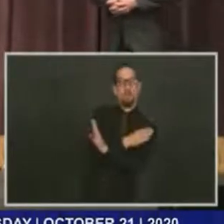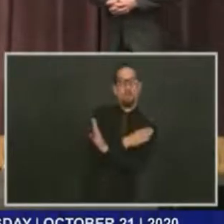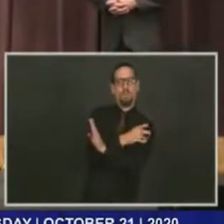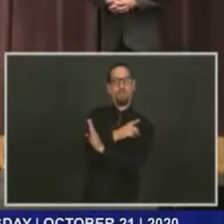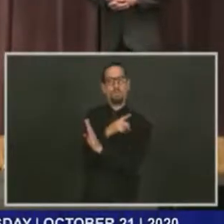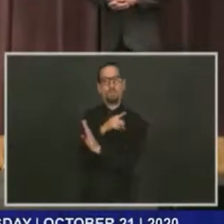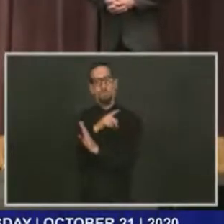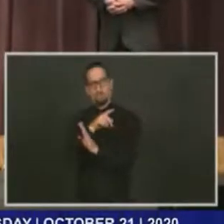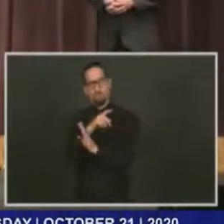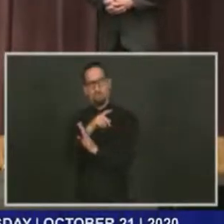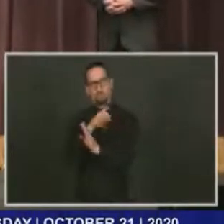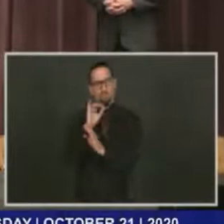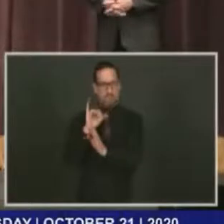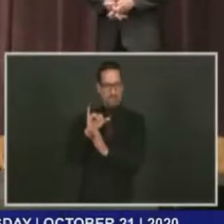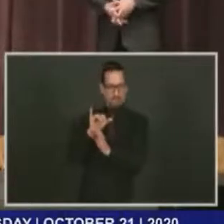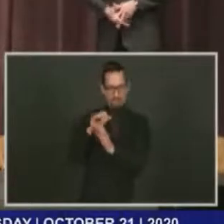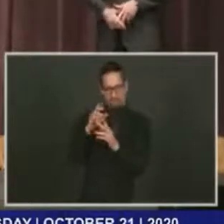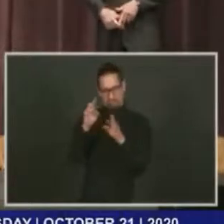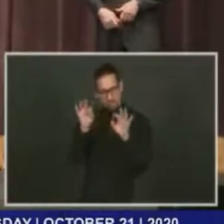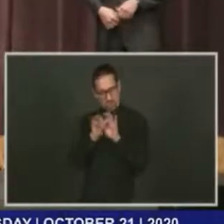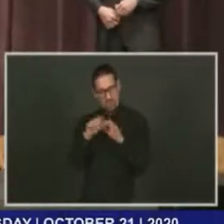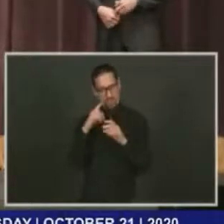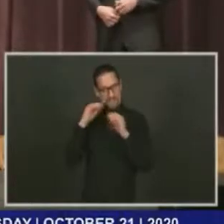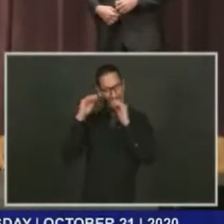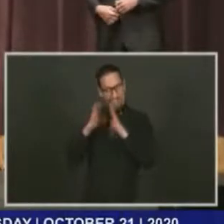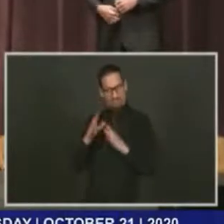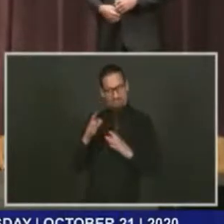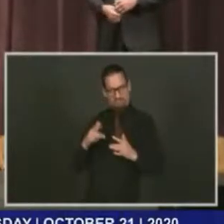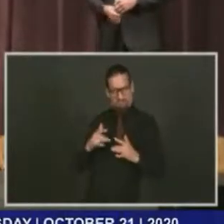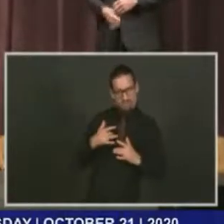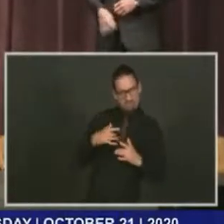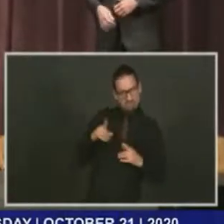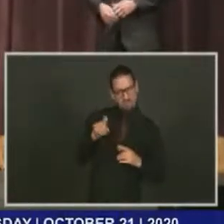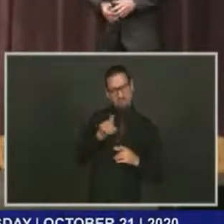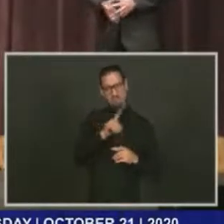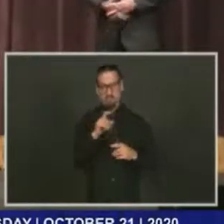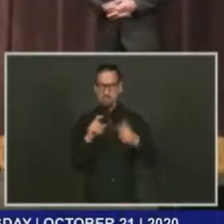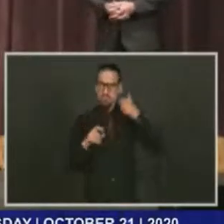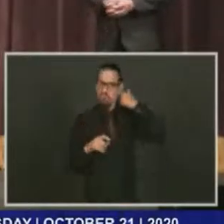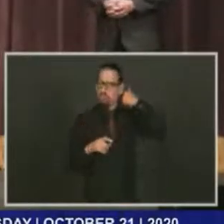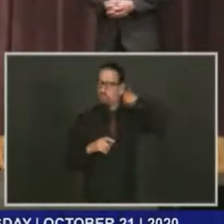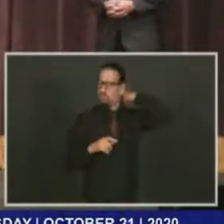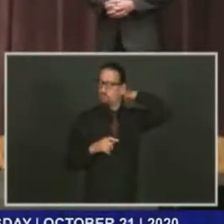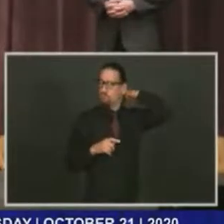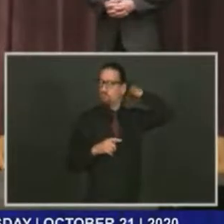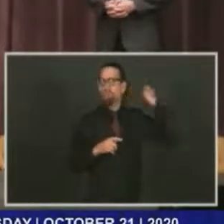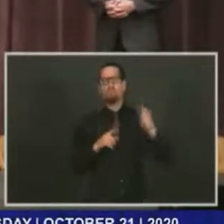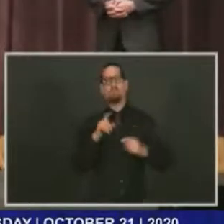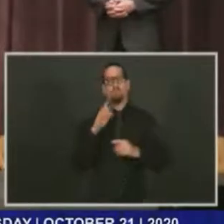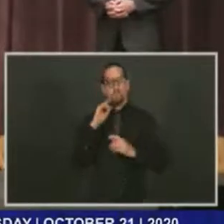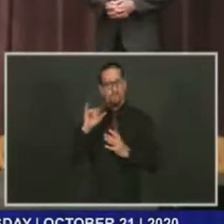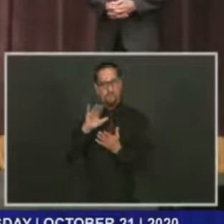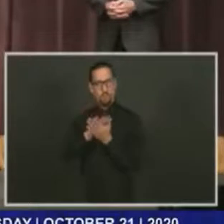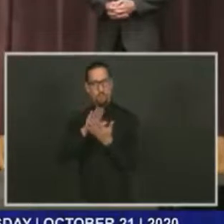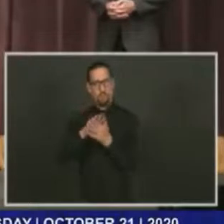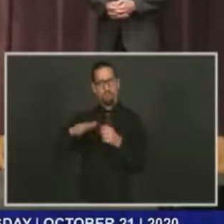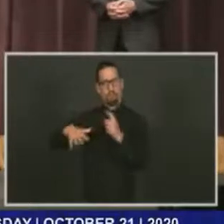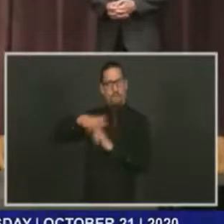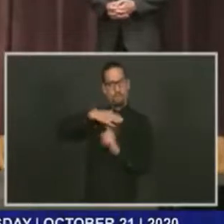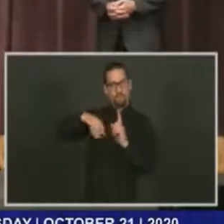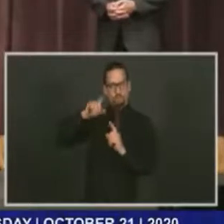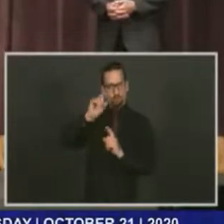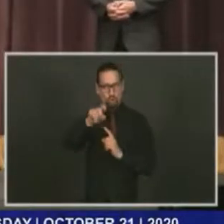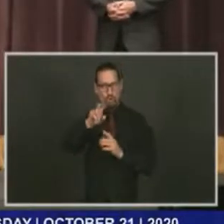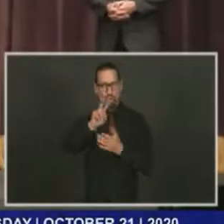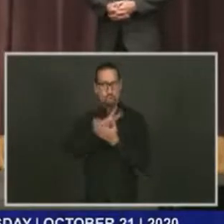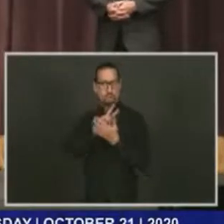school, that may throw going into school as maybe not a great place for kids and teachers to be in the 2 weeks leading up to Thanksgiving if they want to get together with family. What do you